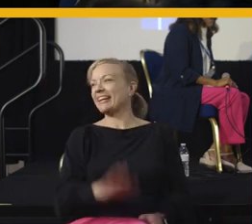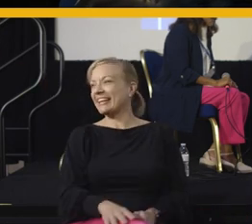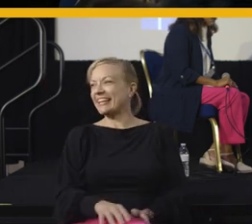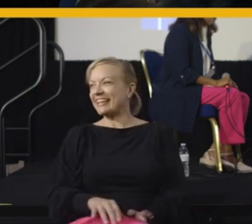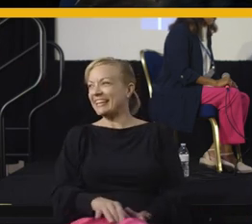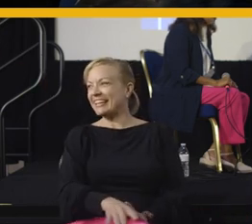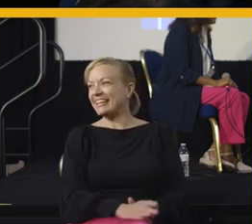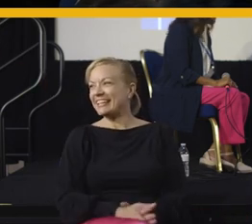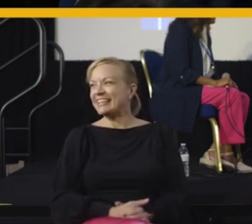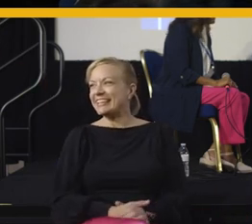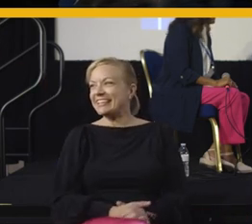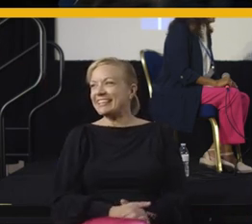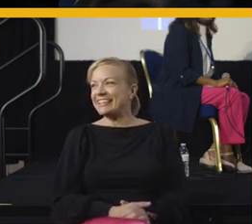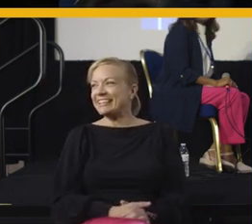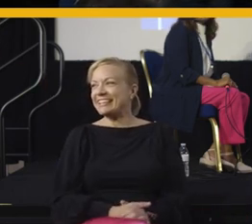uh-oh.